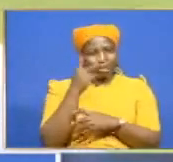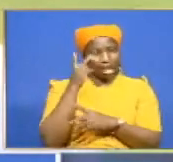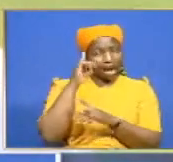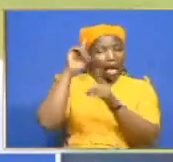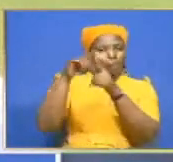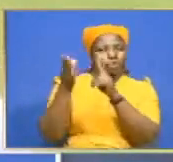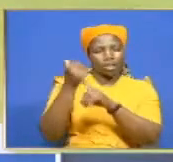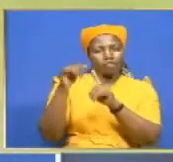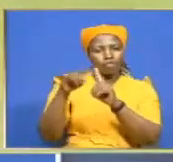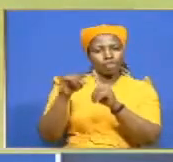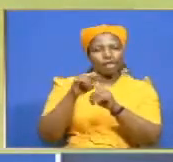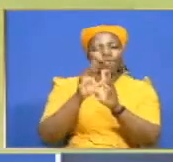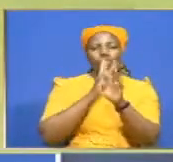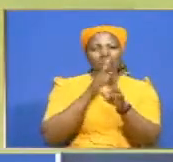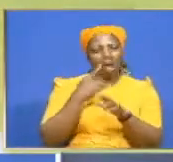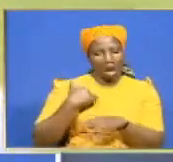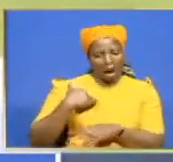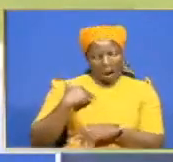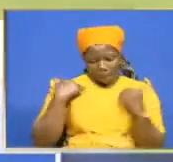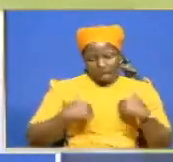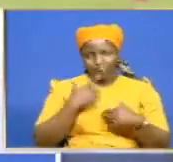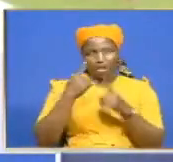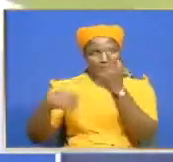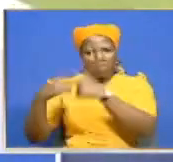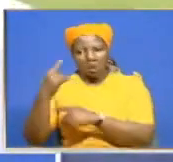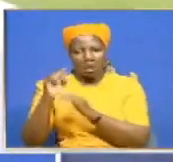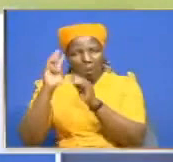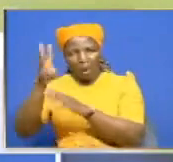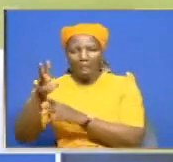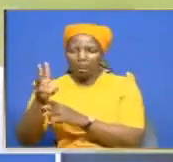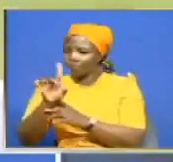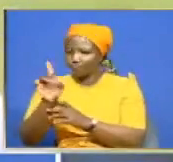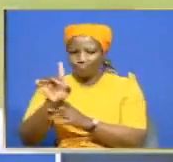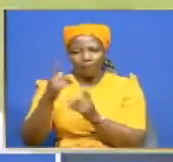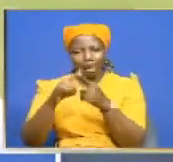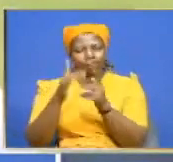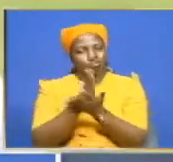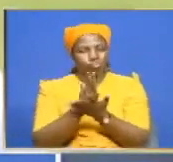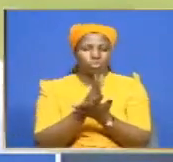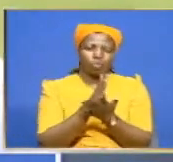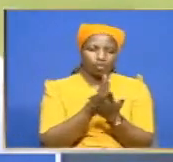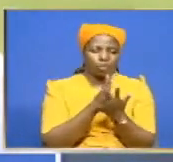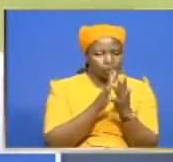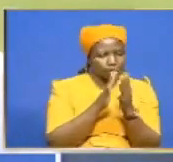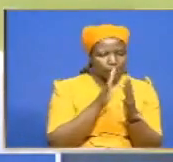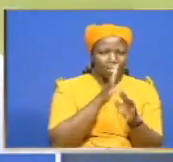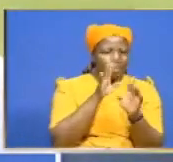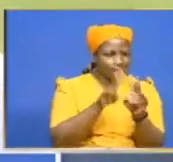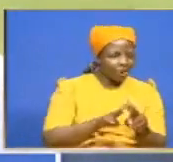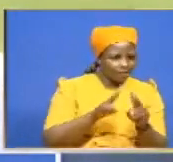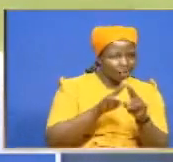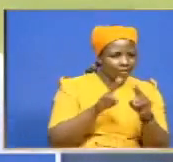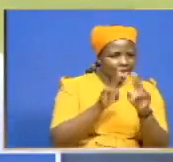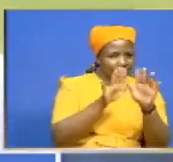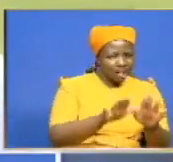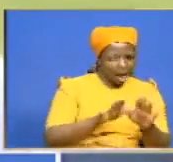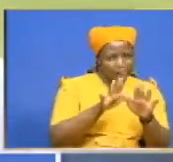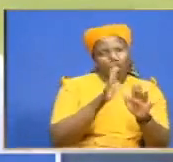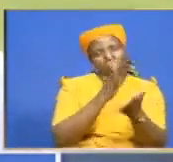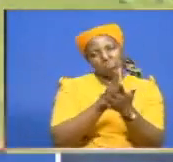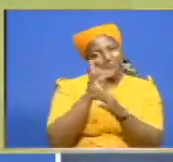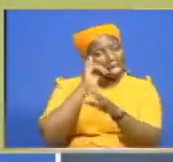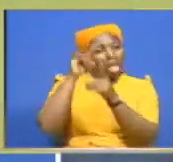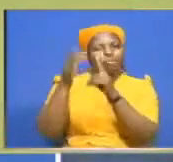results. I wouldn't say we'll win or whatever will be the result, but we'll approach it very carefully. And of course, we'll be looking for the